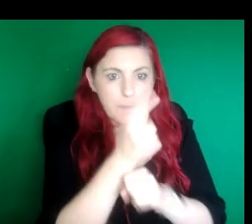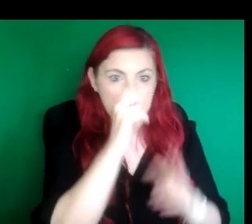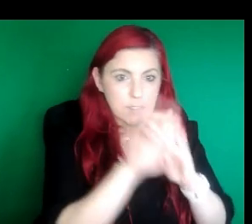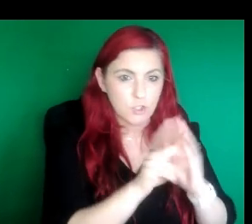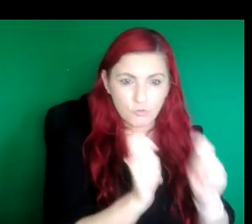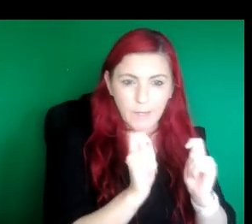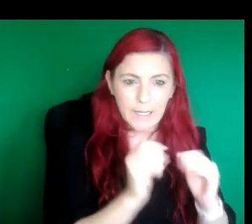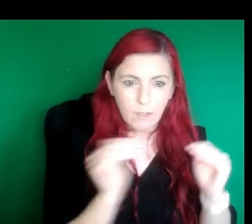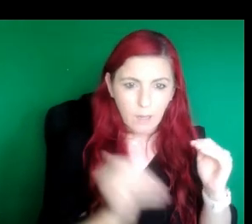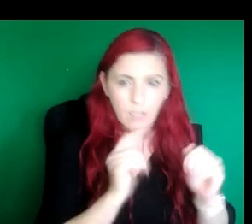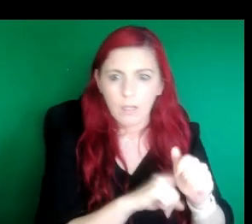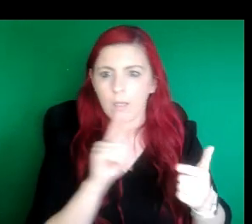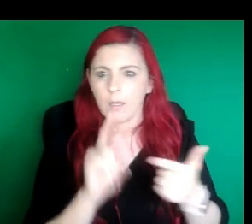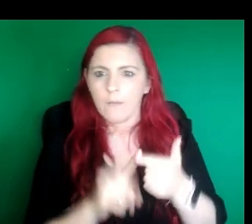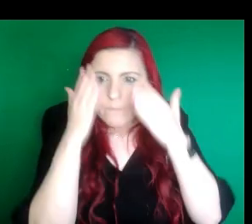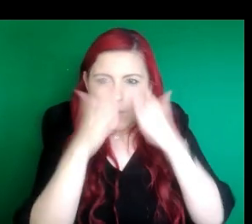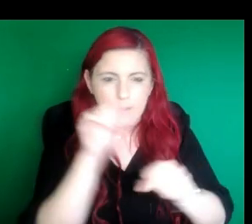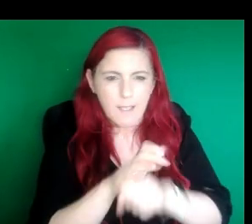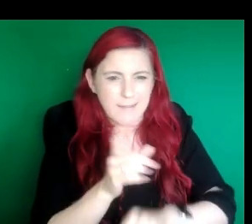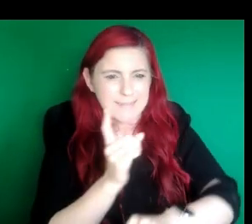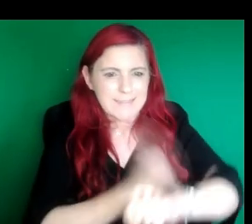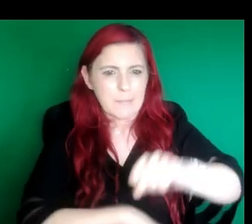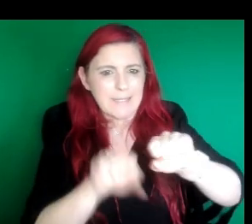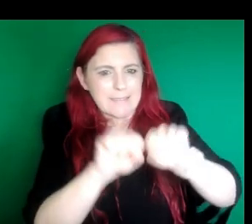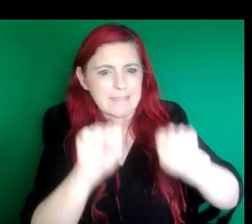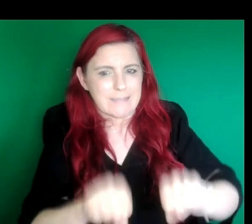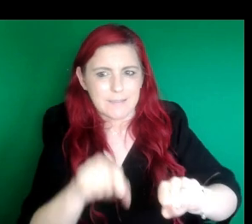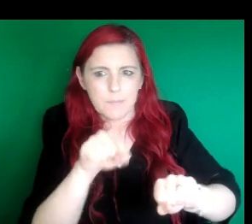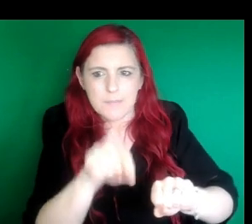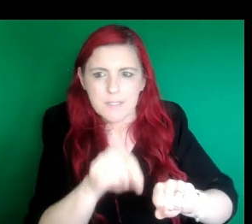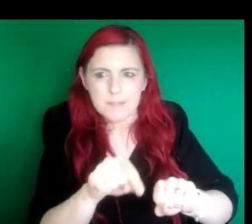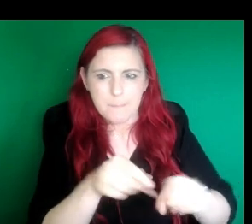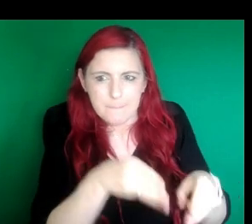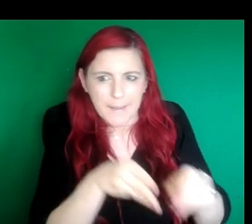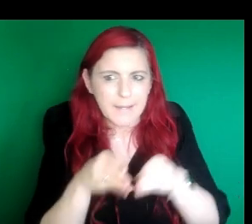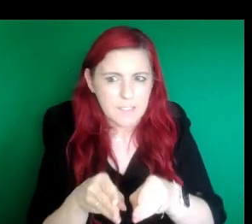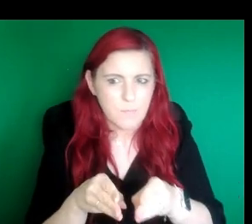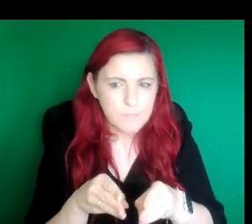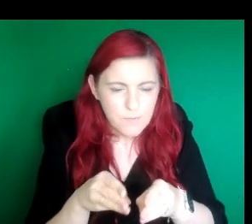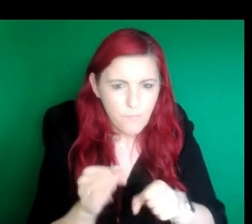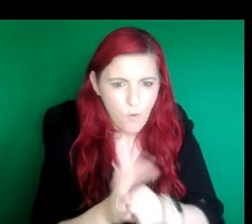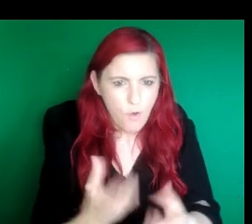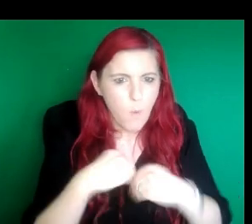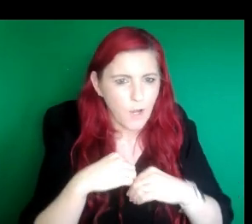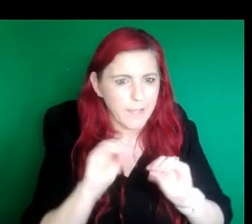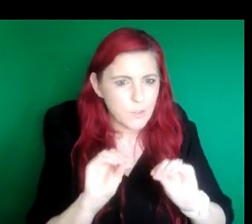training, the focus on disability as a mechanism for acquiring